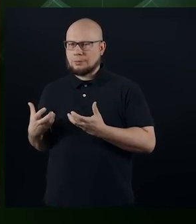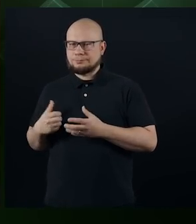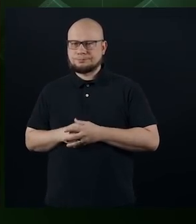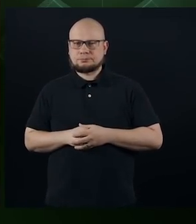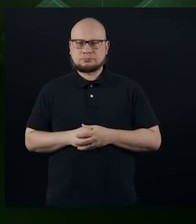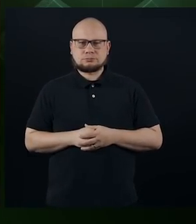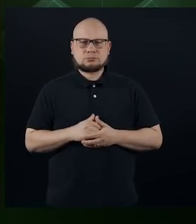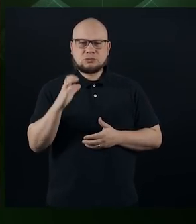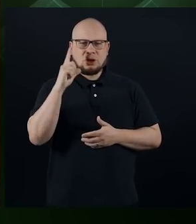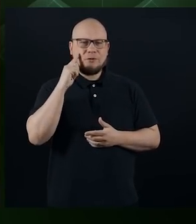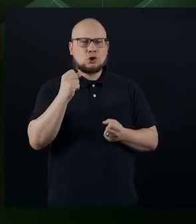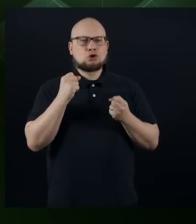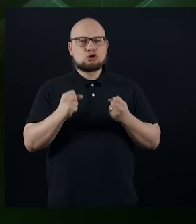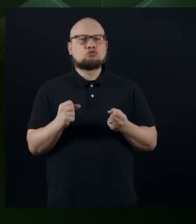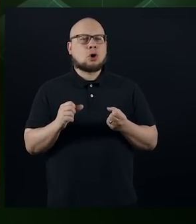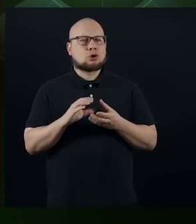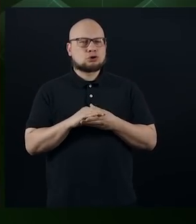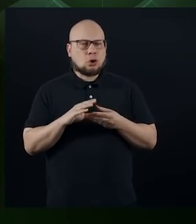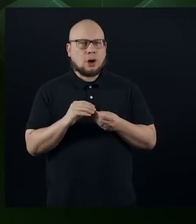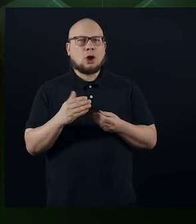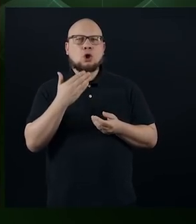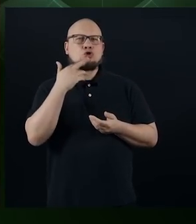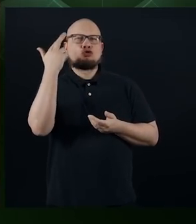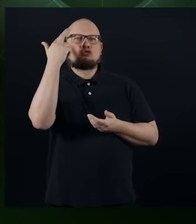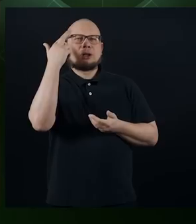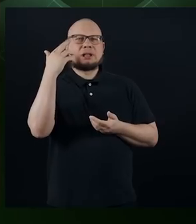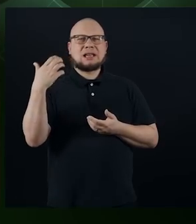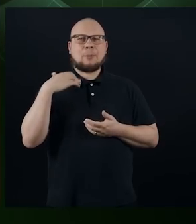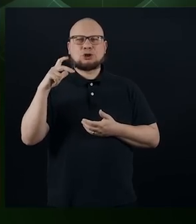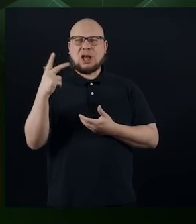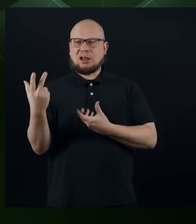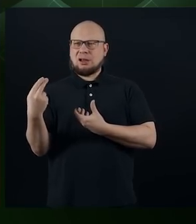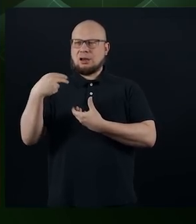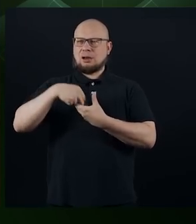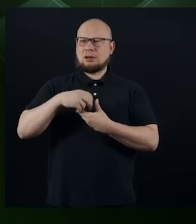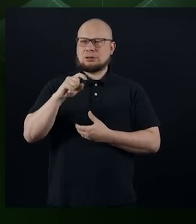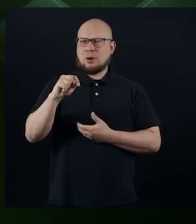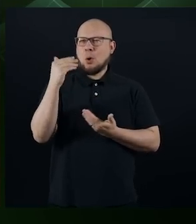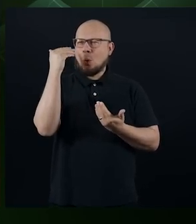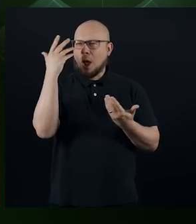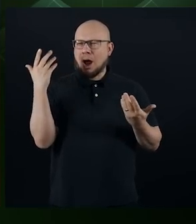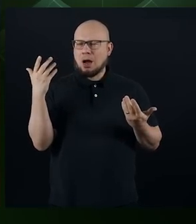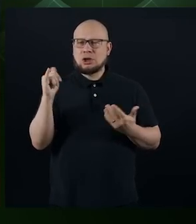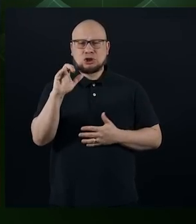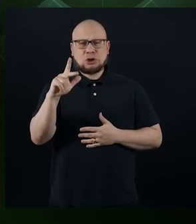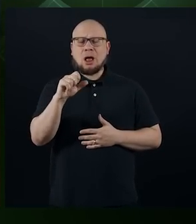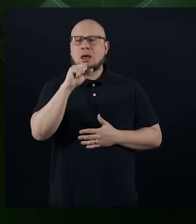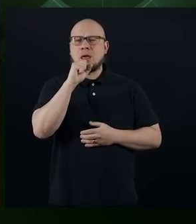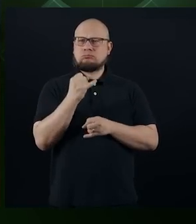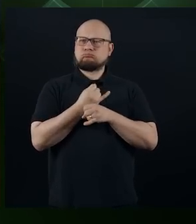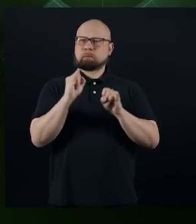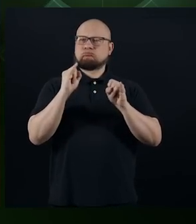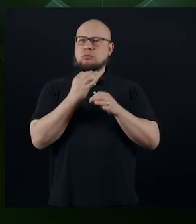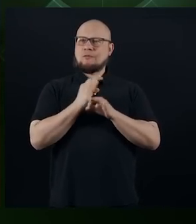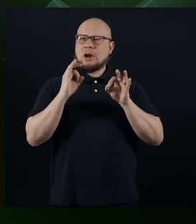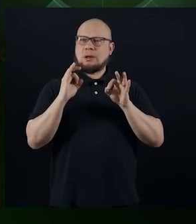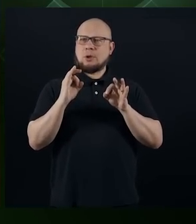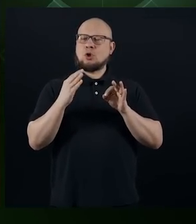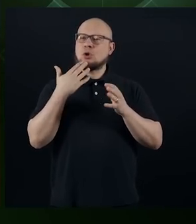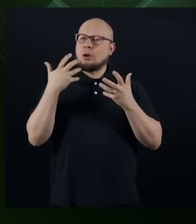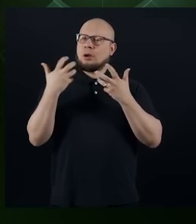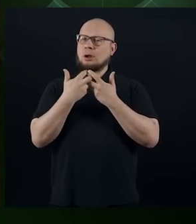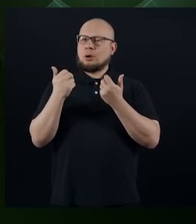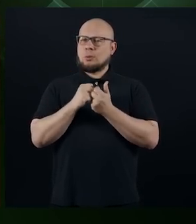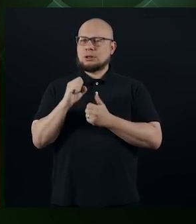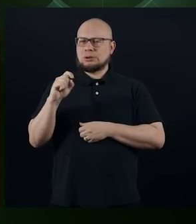strong narrative and clear character motivation to bring Jack Sparrow into this world. Freedom means everything to Jack, which makes the Sea of Thieves a perfect fit. But his